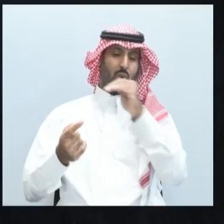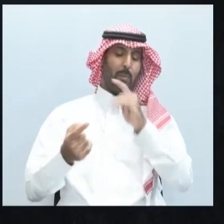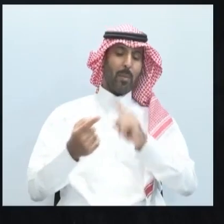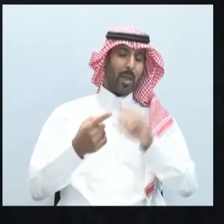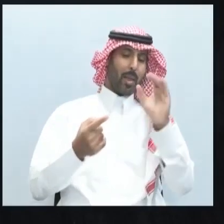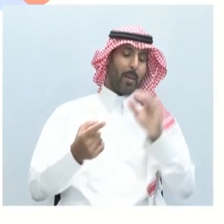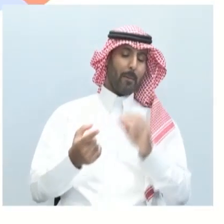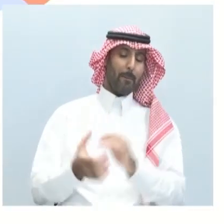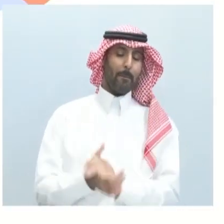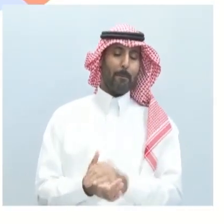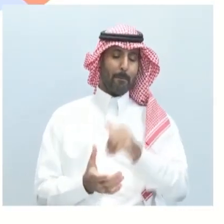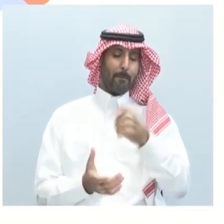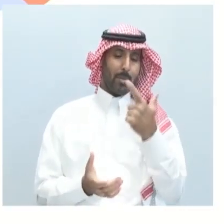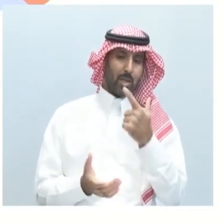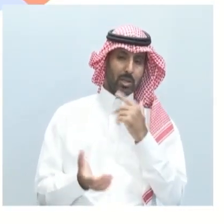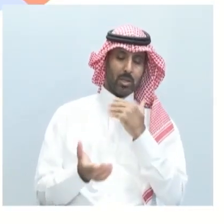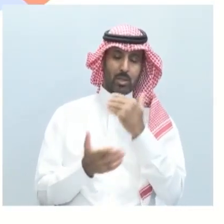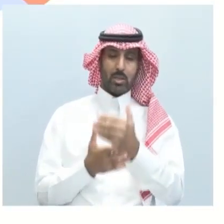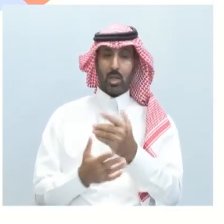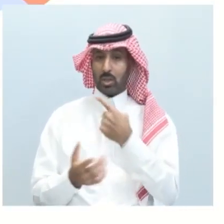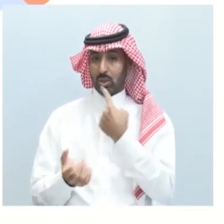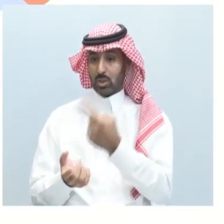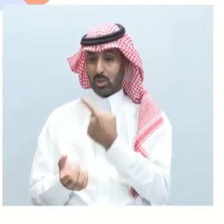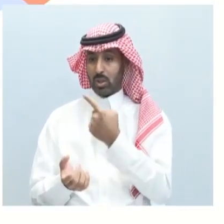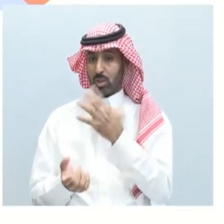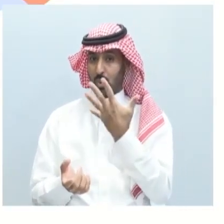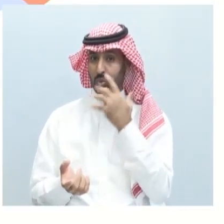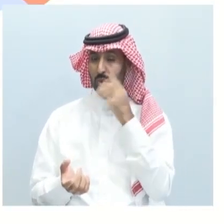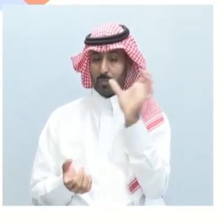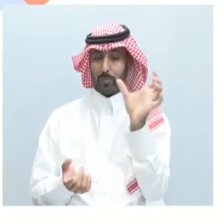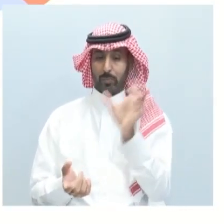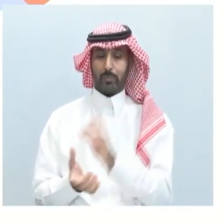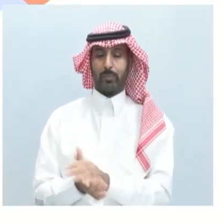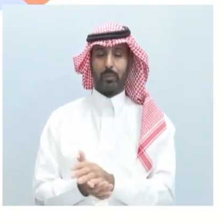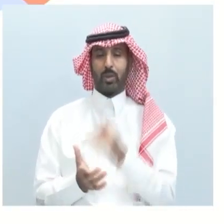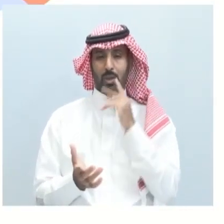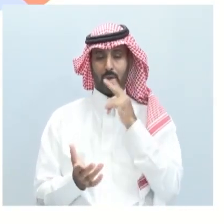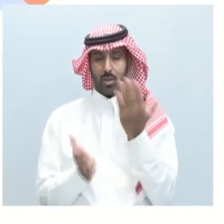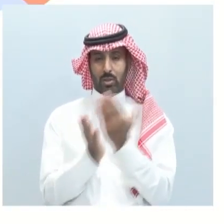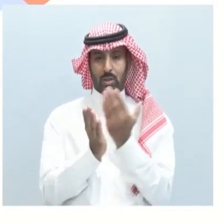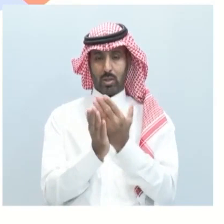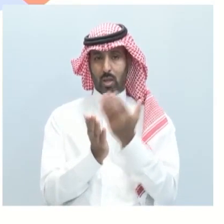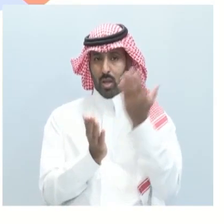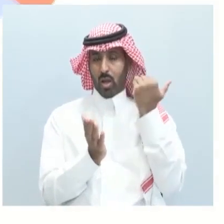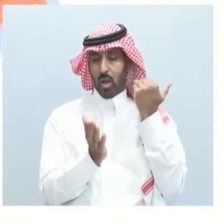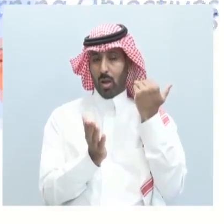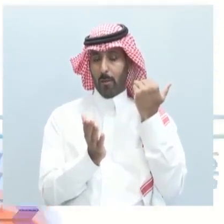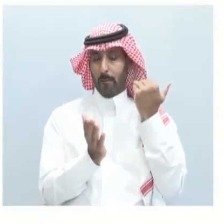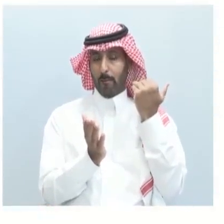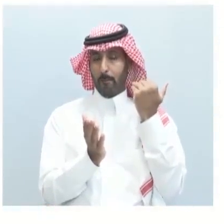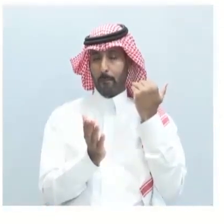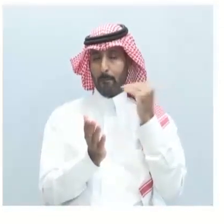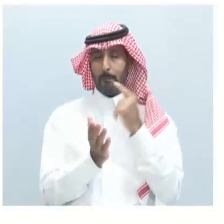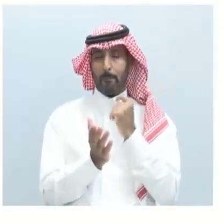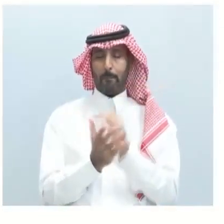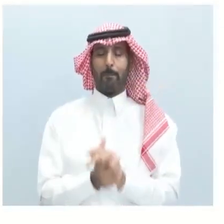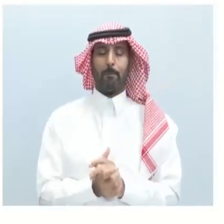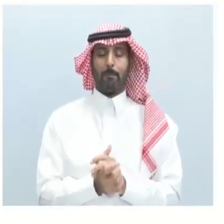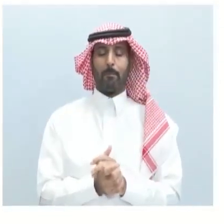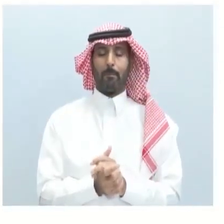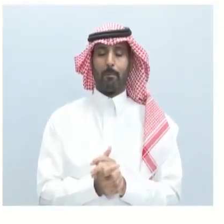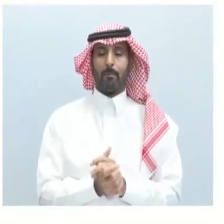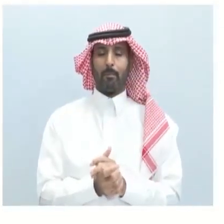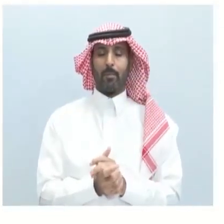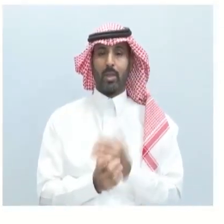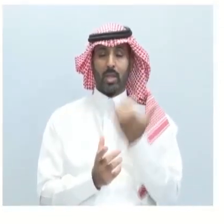And number seven, apply real talk in new sentences. So you studied before in your previous year, English, of